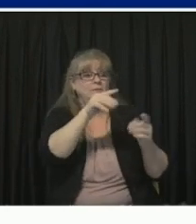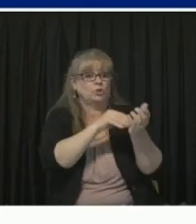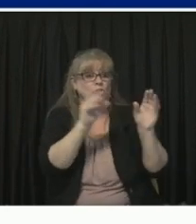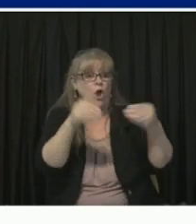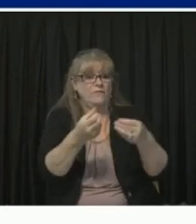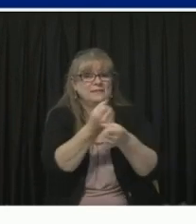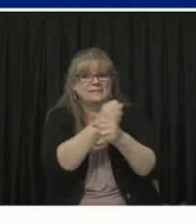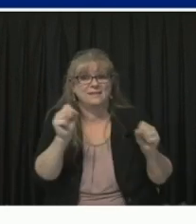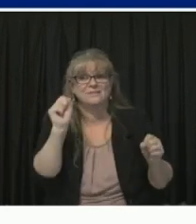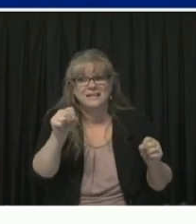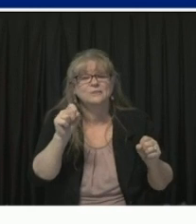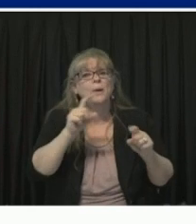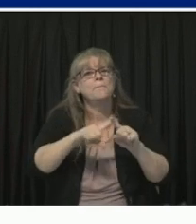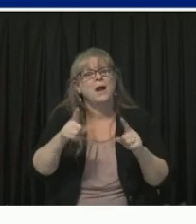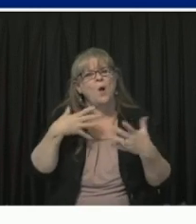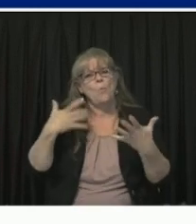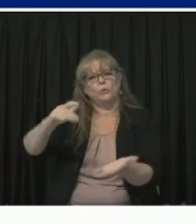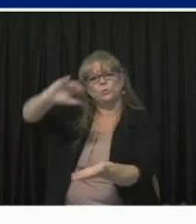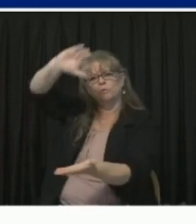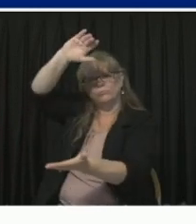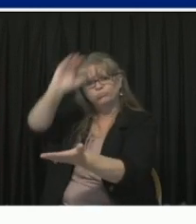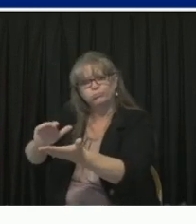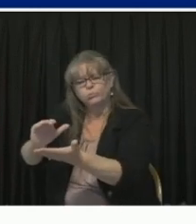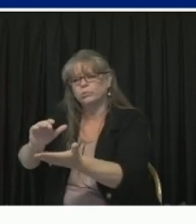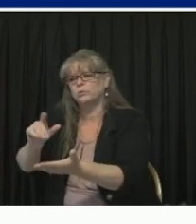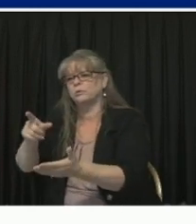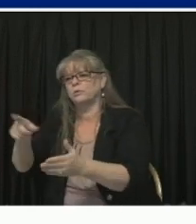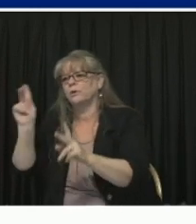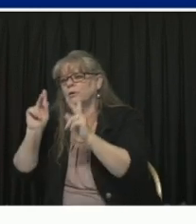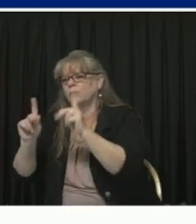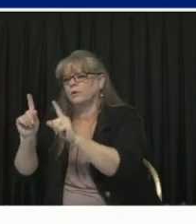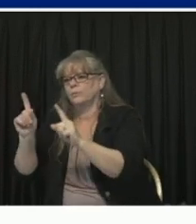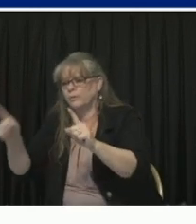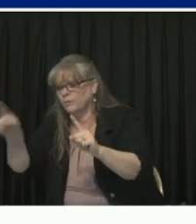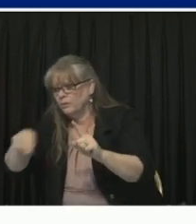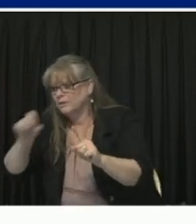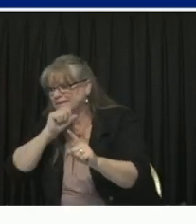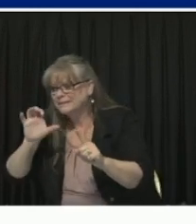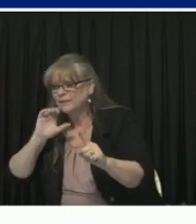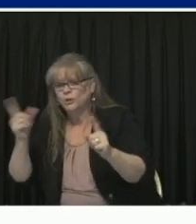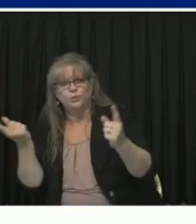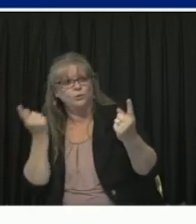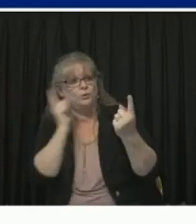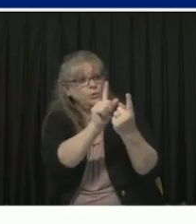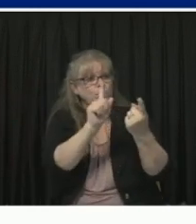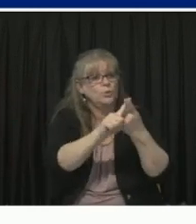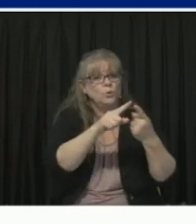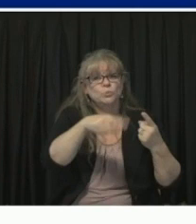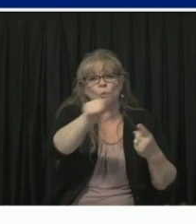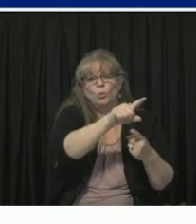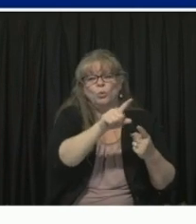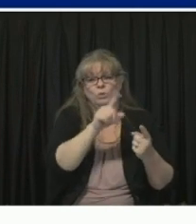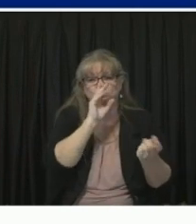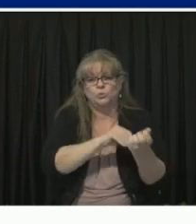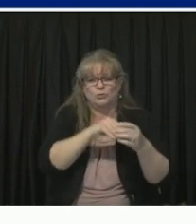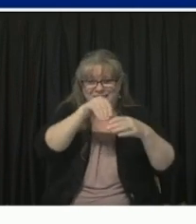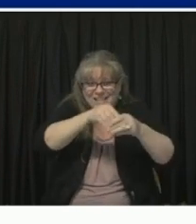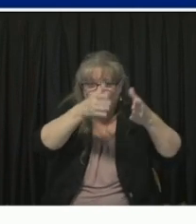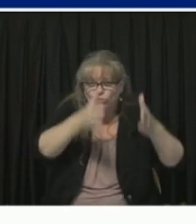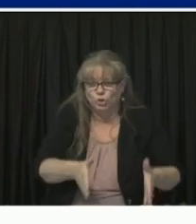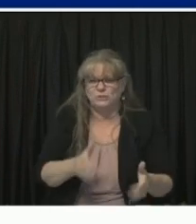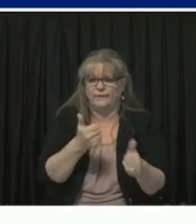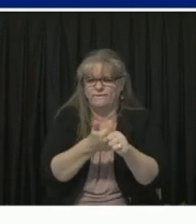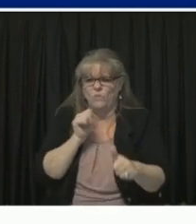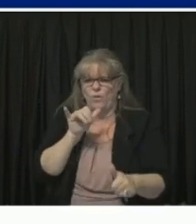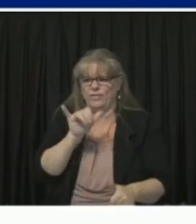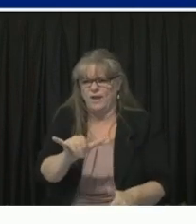in-person interactions as much as we can to prevent the spread of coronavirus, and particularly for our most vulnerable. And we want to make sure that